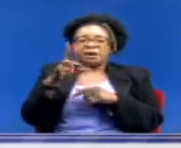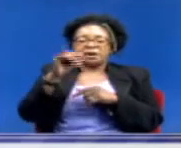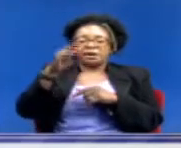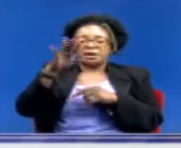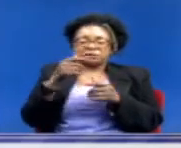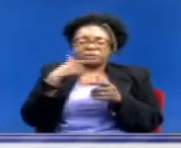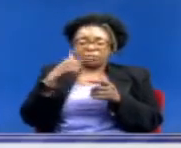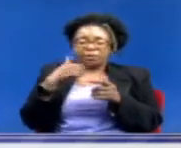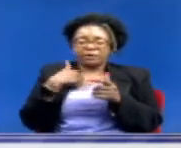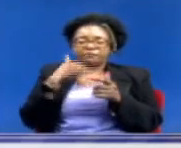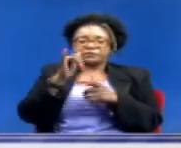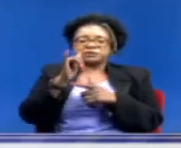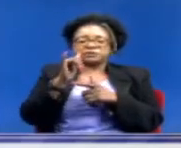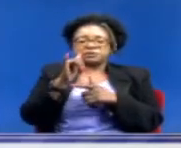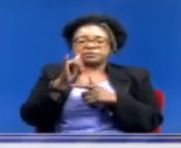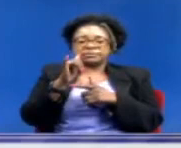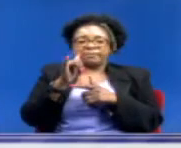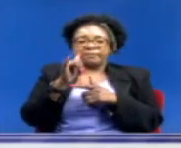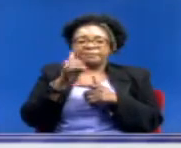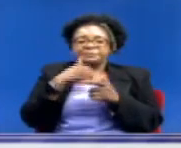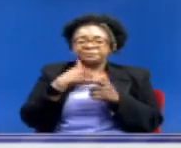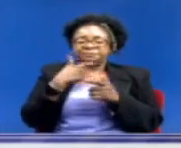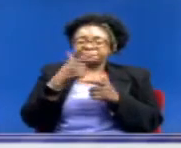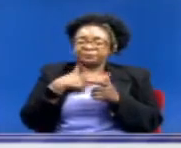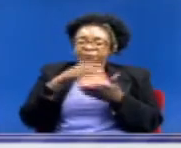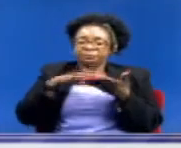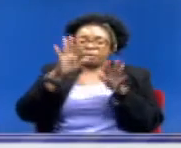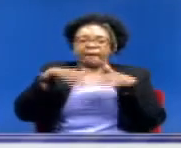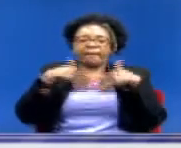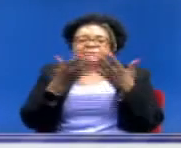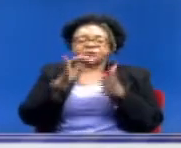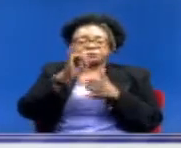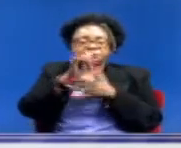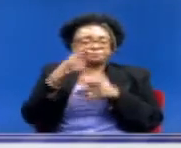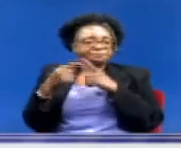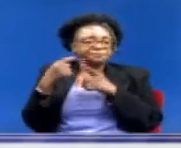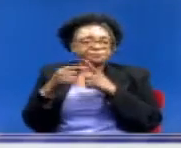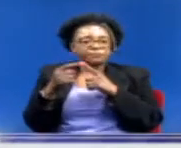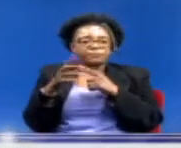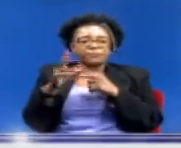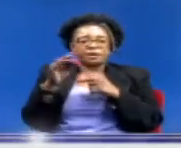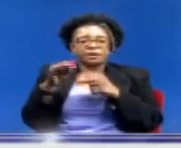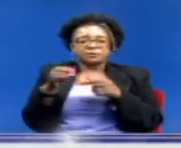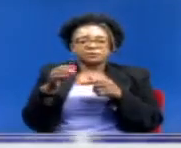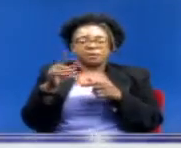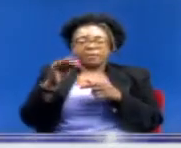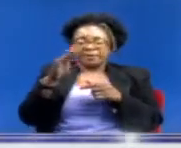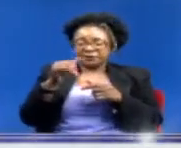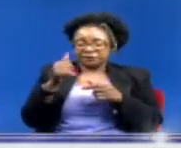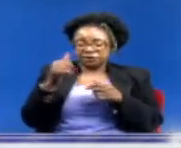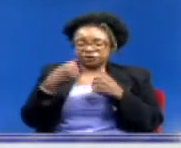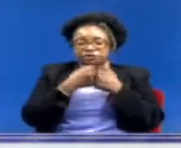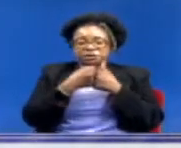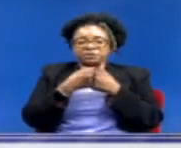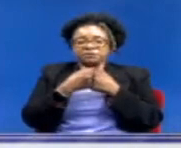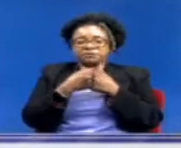the history makers and tells us more about the jaw-dropping experience dubbed the ultimate aerial challenge in the heart of